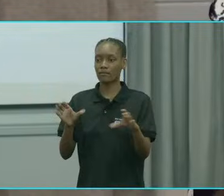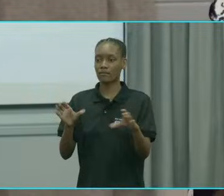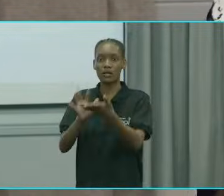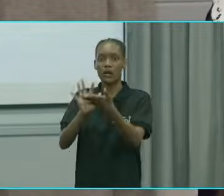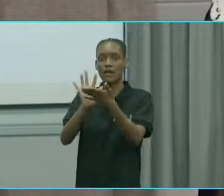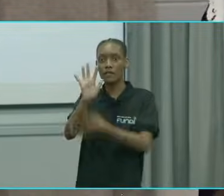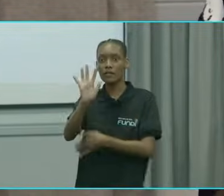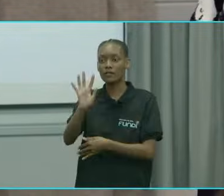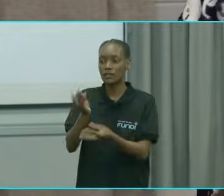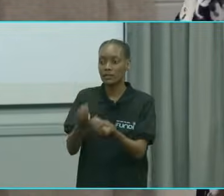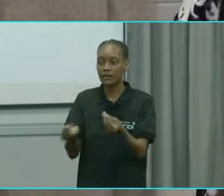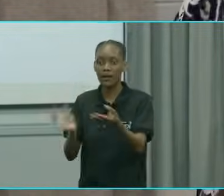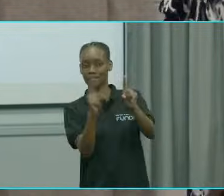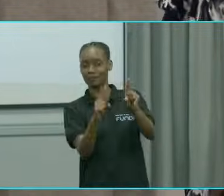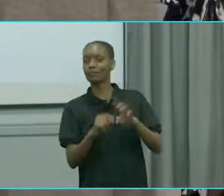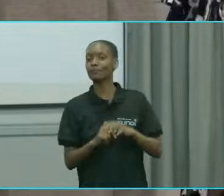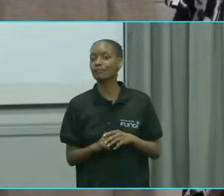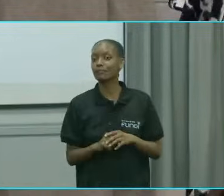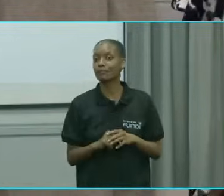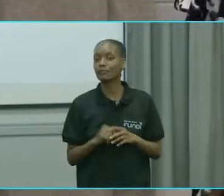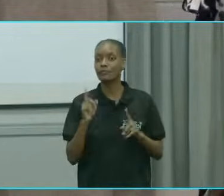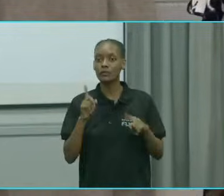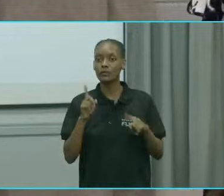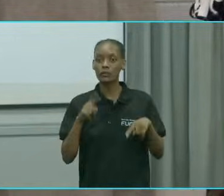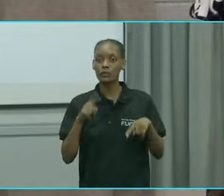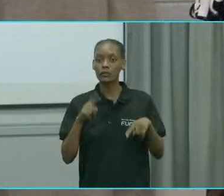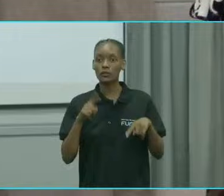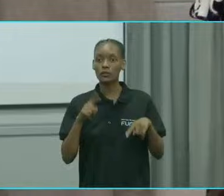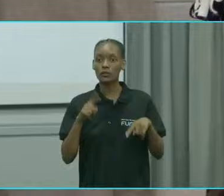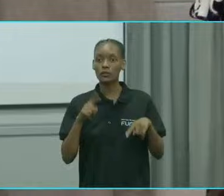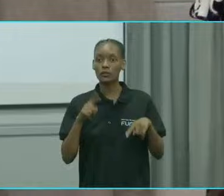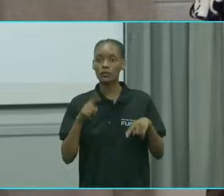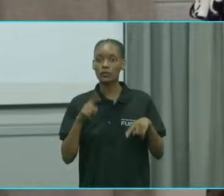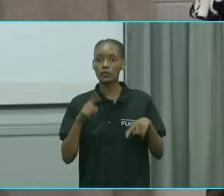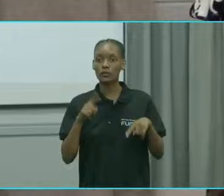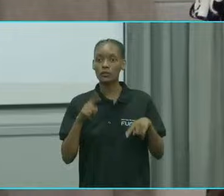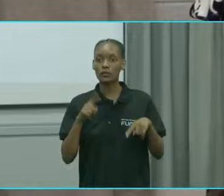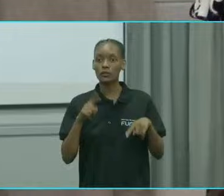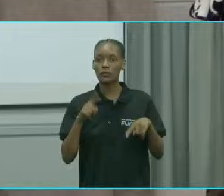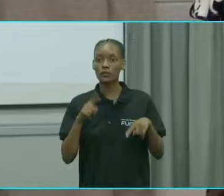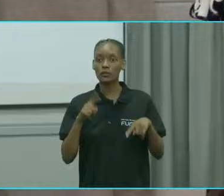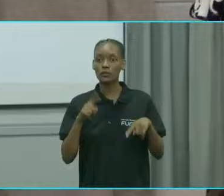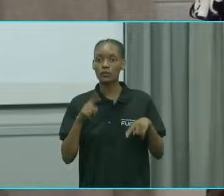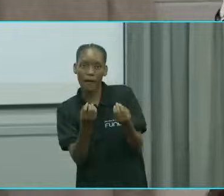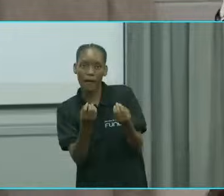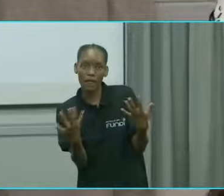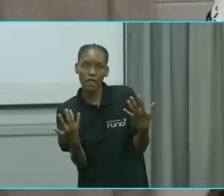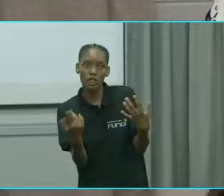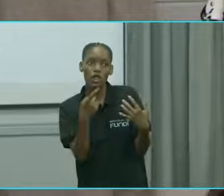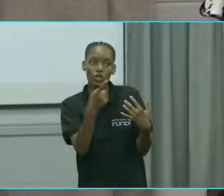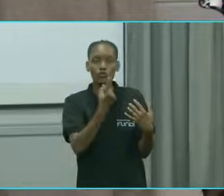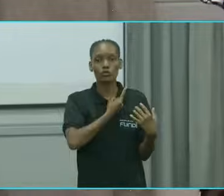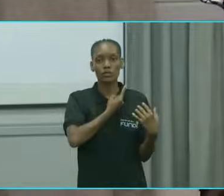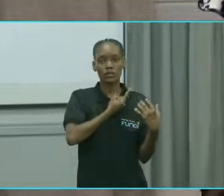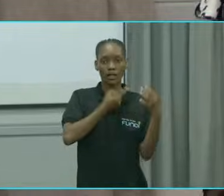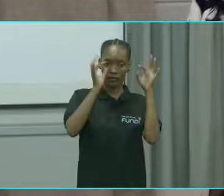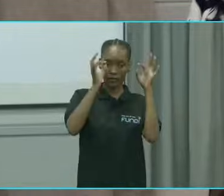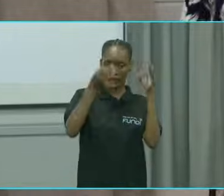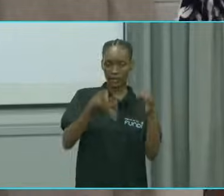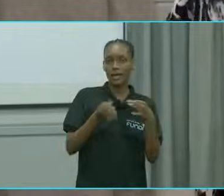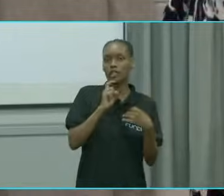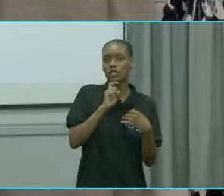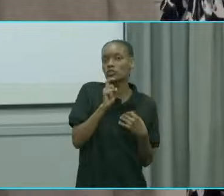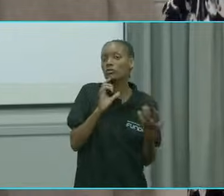So, you know, many posts, you decide how you're going to distribute it. So those are the kinds of things that we need